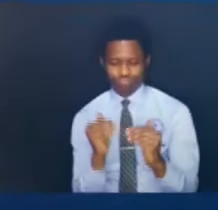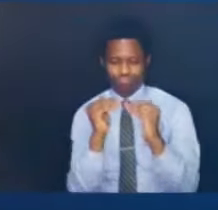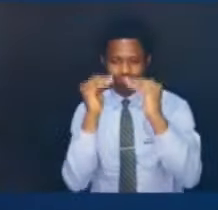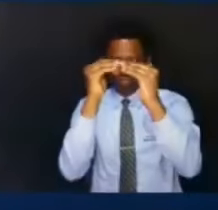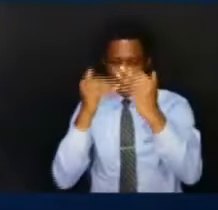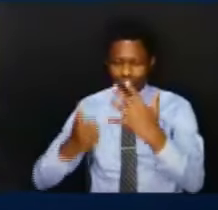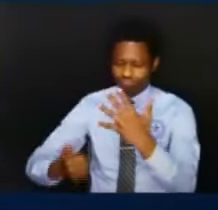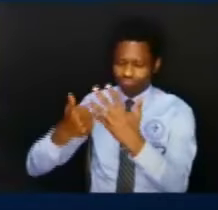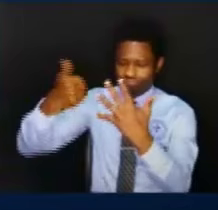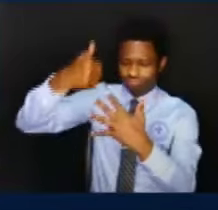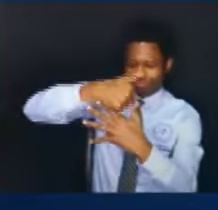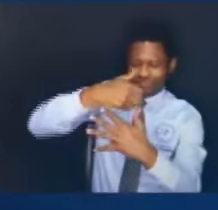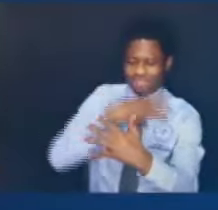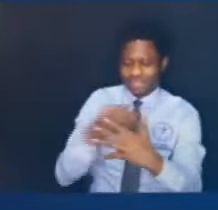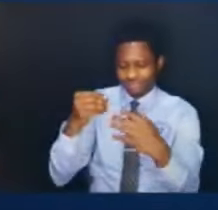rank